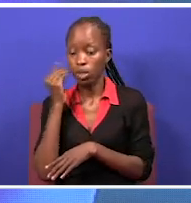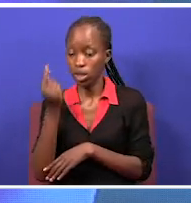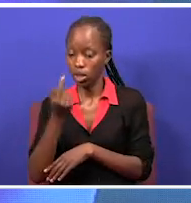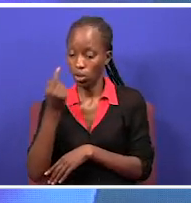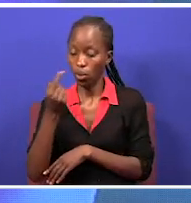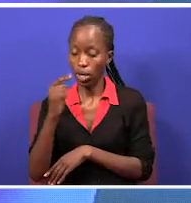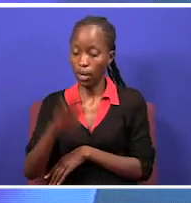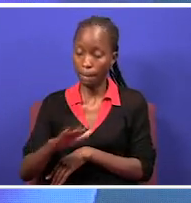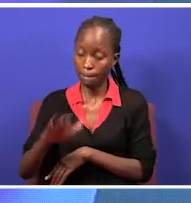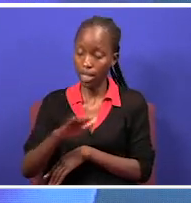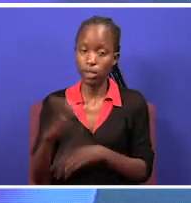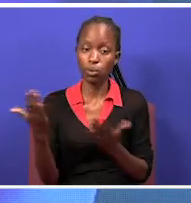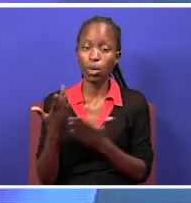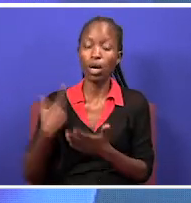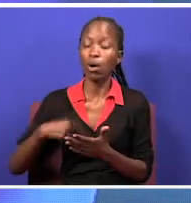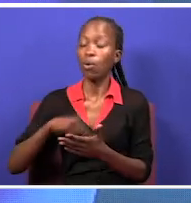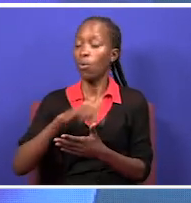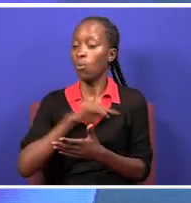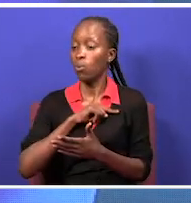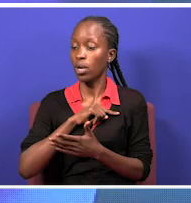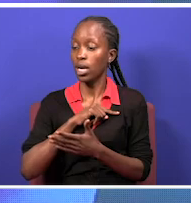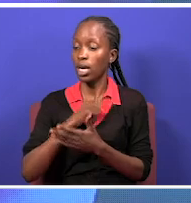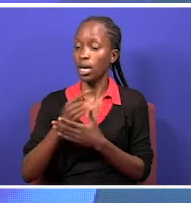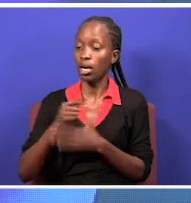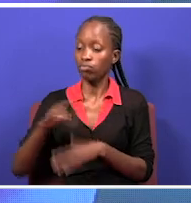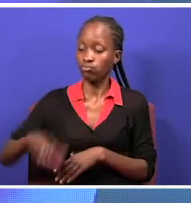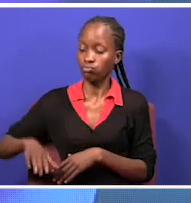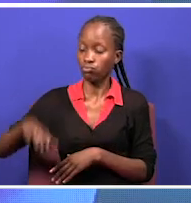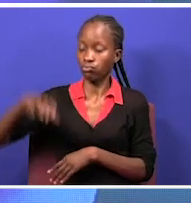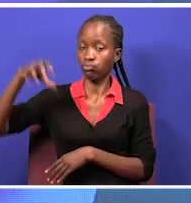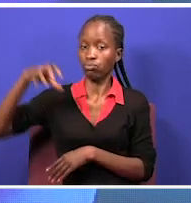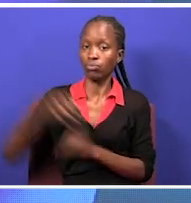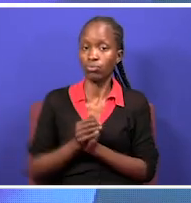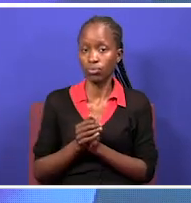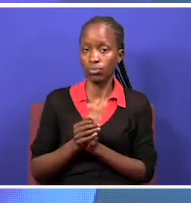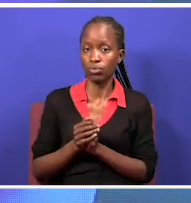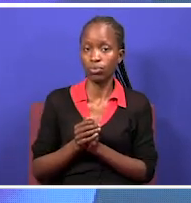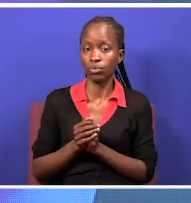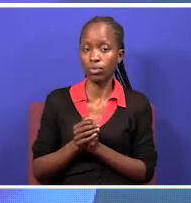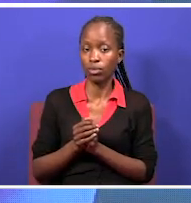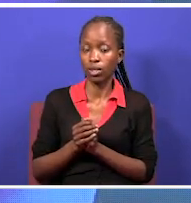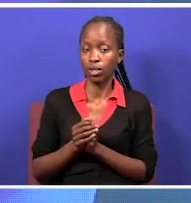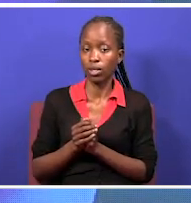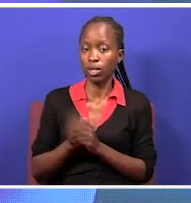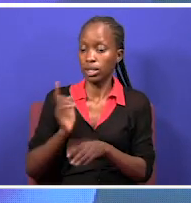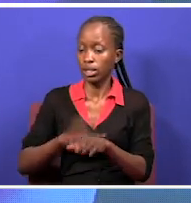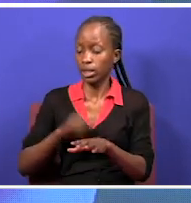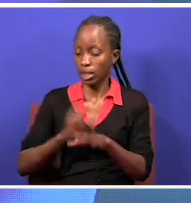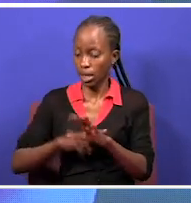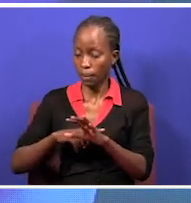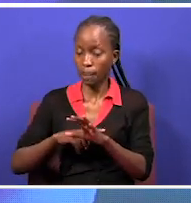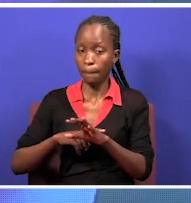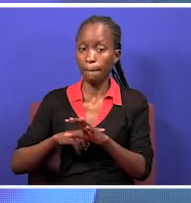cradle where we are formed and shaped. When the cradle functions as